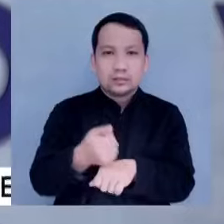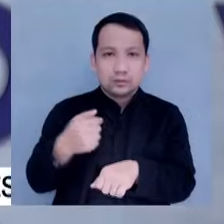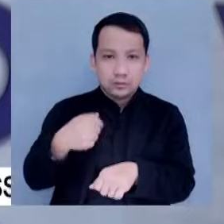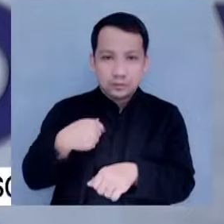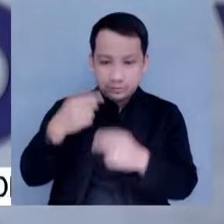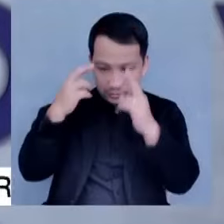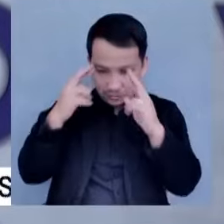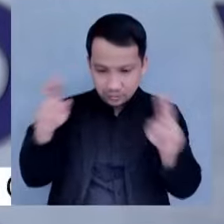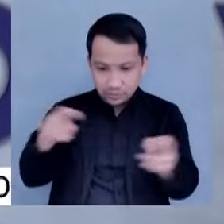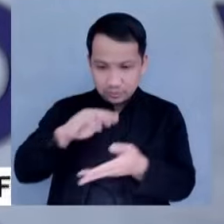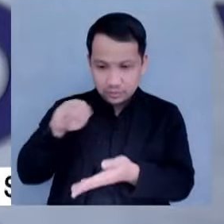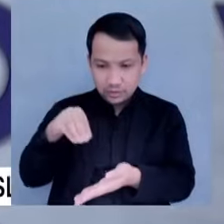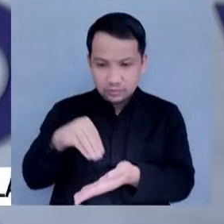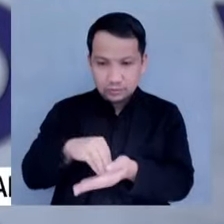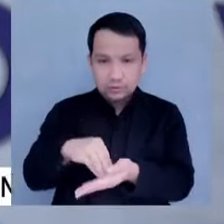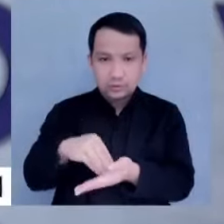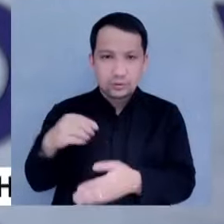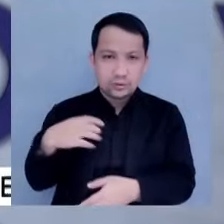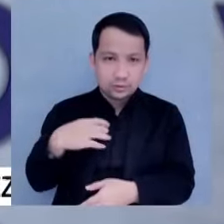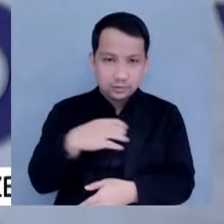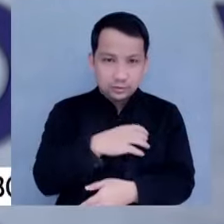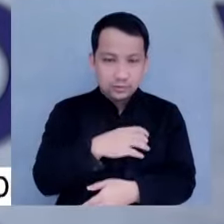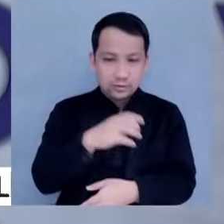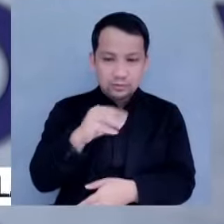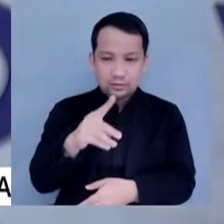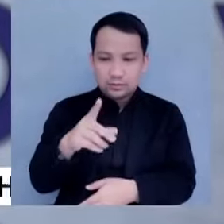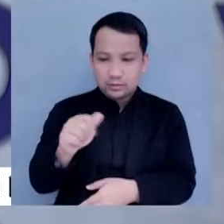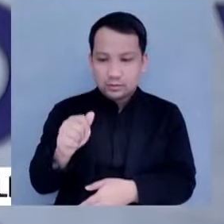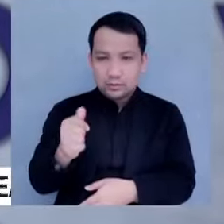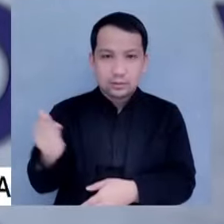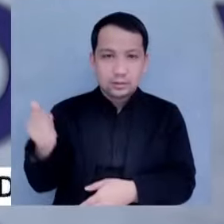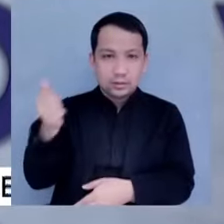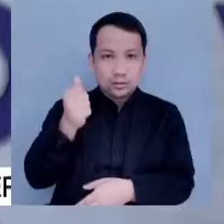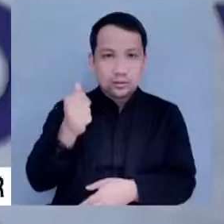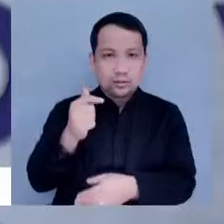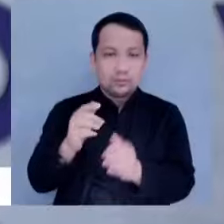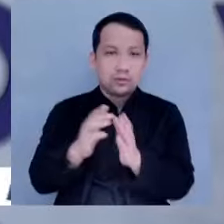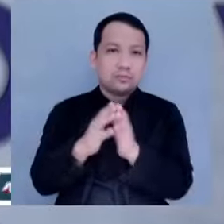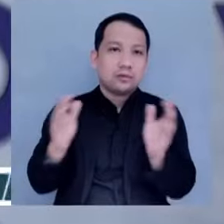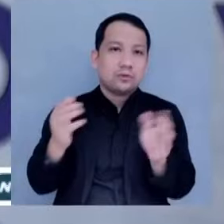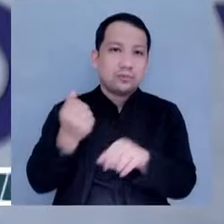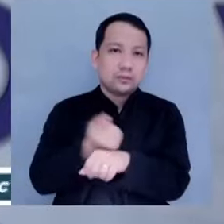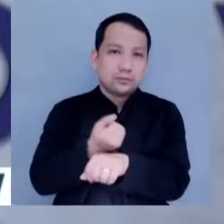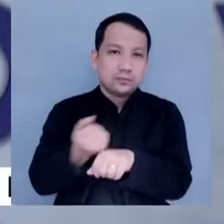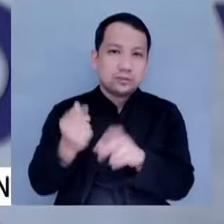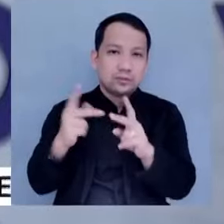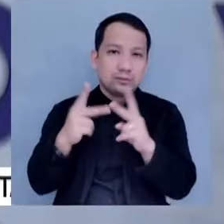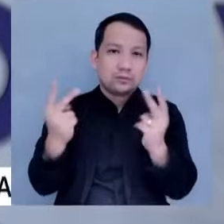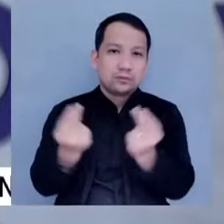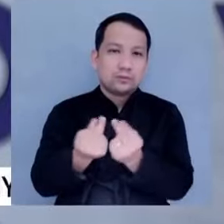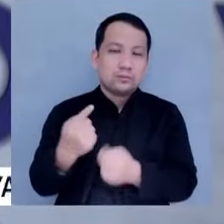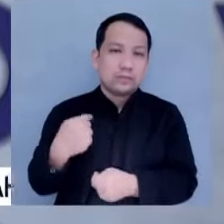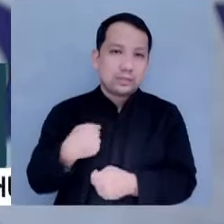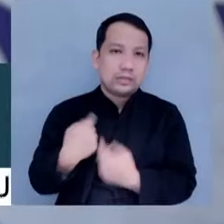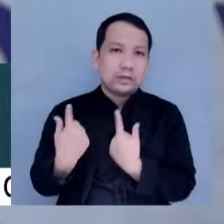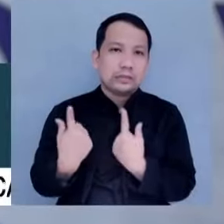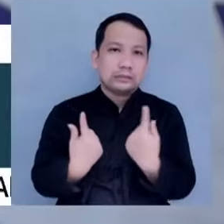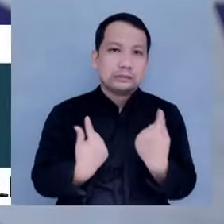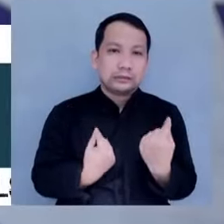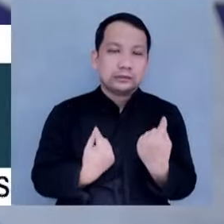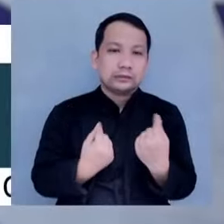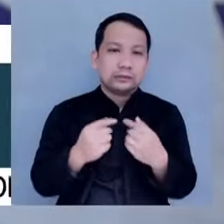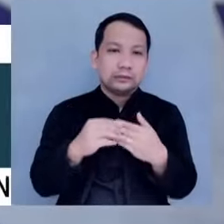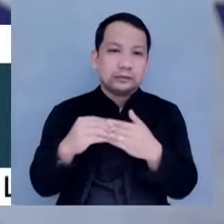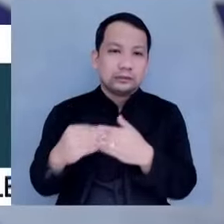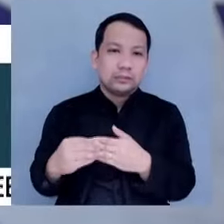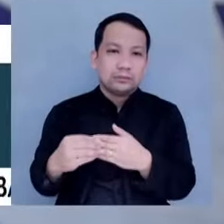naging MMDA chairman, ito na siguro pinakamahirap na posisyon na hinawakan ko, ang maging sekretaryo ng